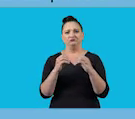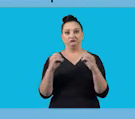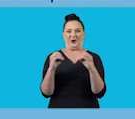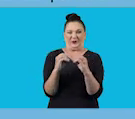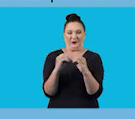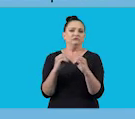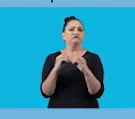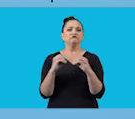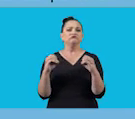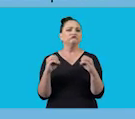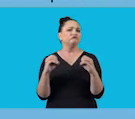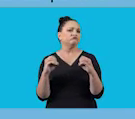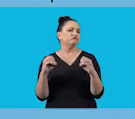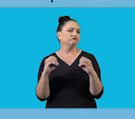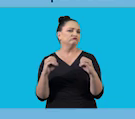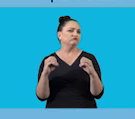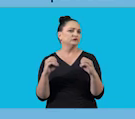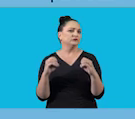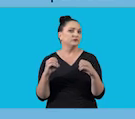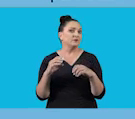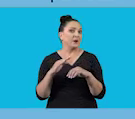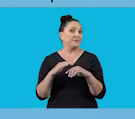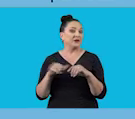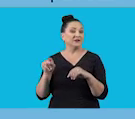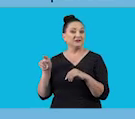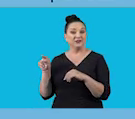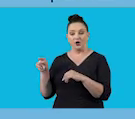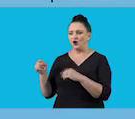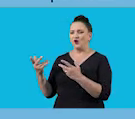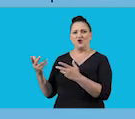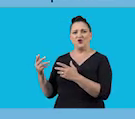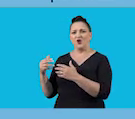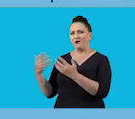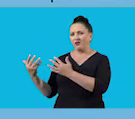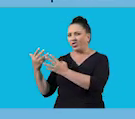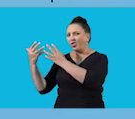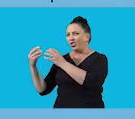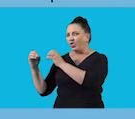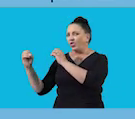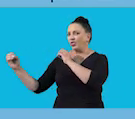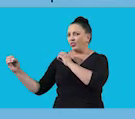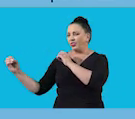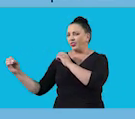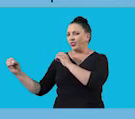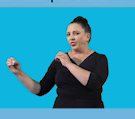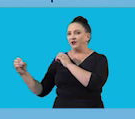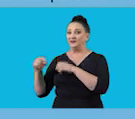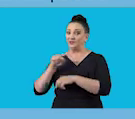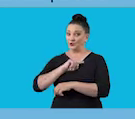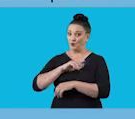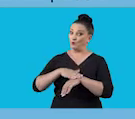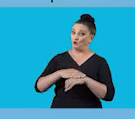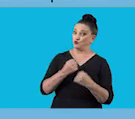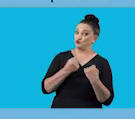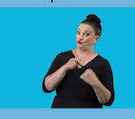the forces of a solid, but then they are also slightly weaker than the forces, or they're slightly bigger or slightly stronger than